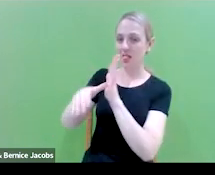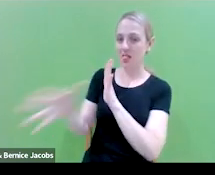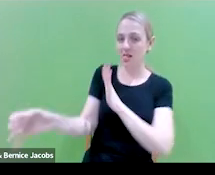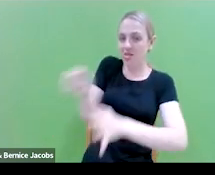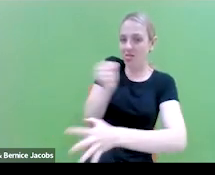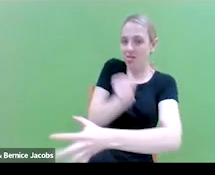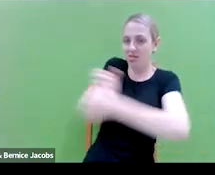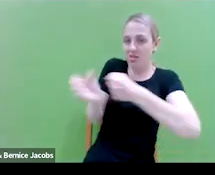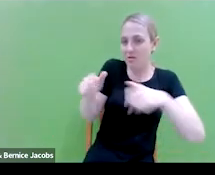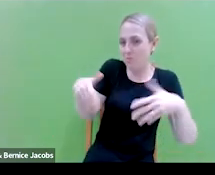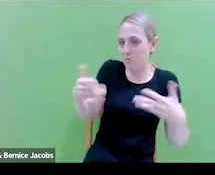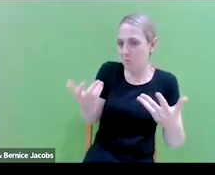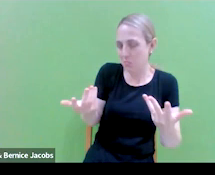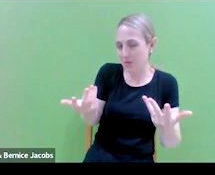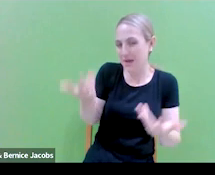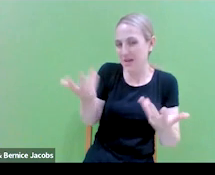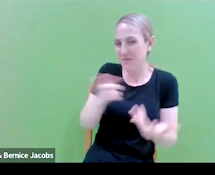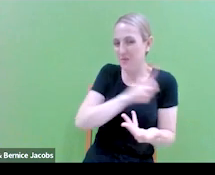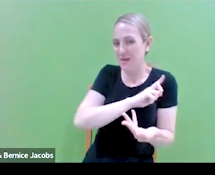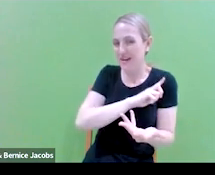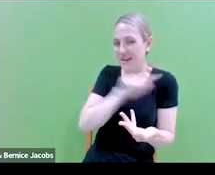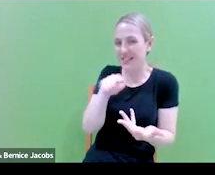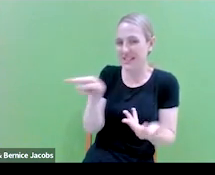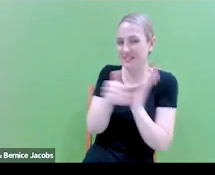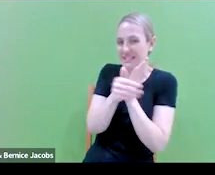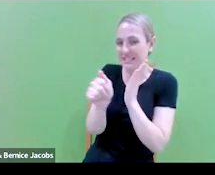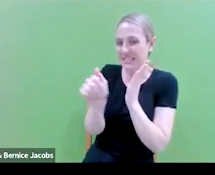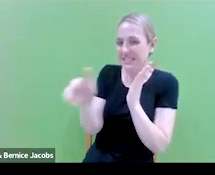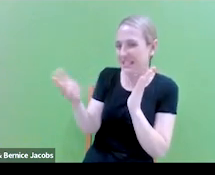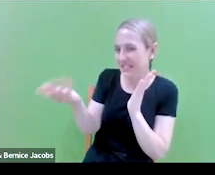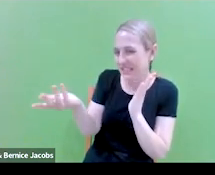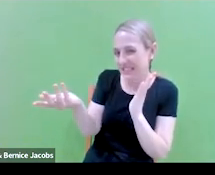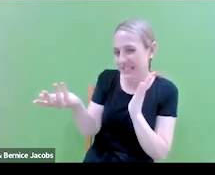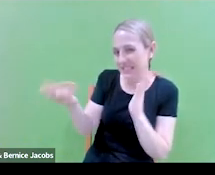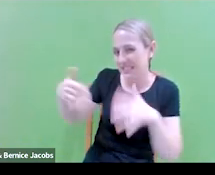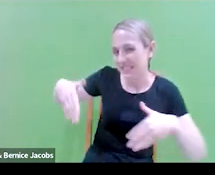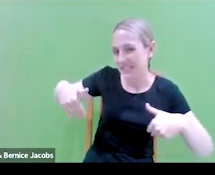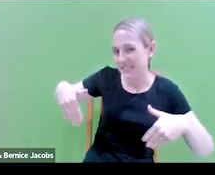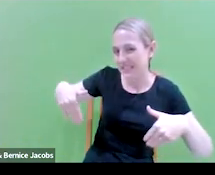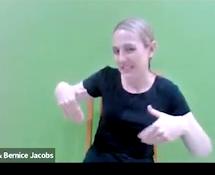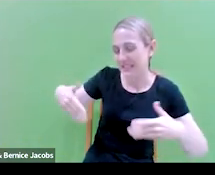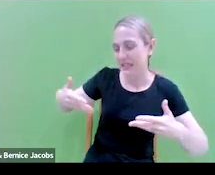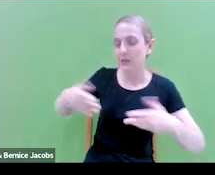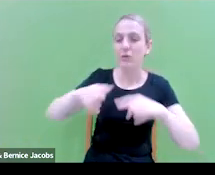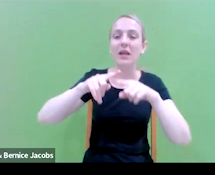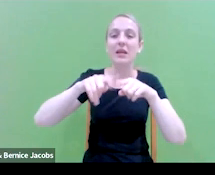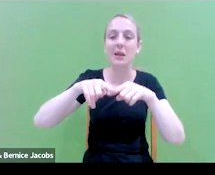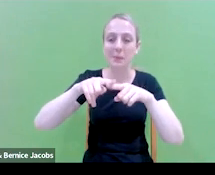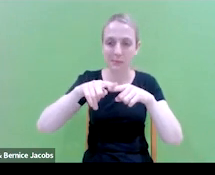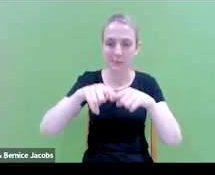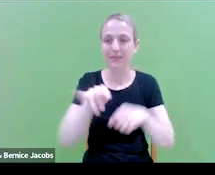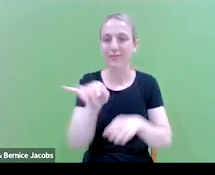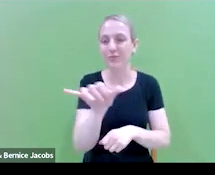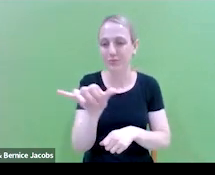a potential lack of skill sets that's coming through. So it totally depends on the industries, but